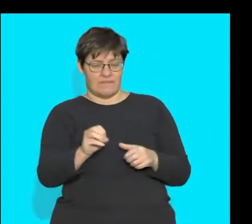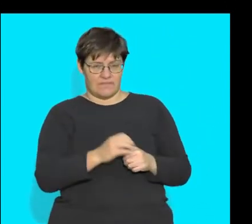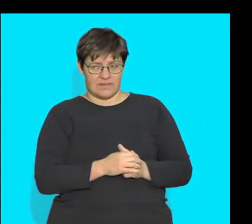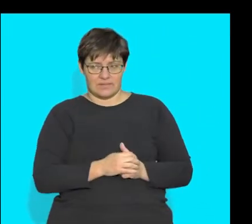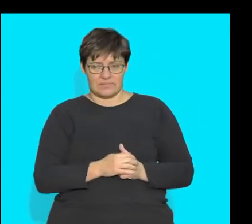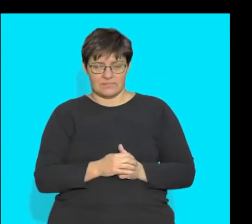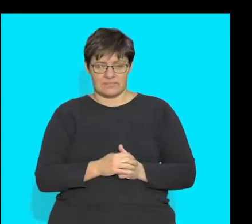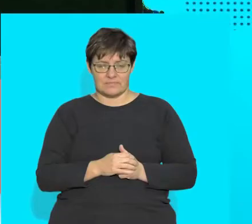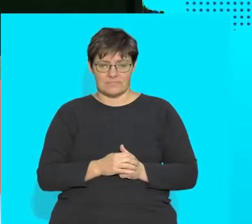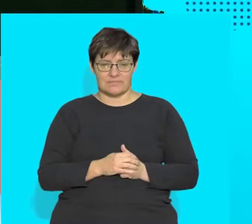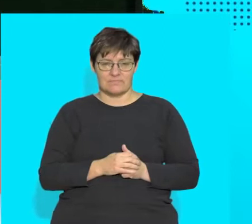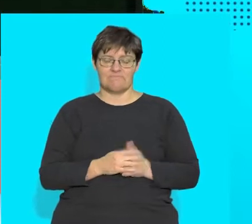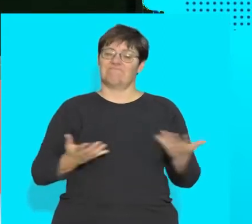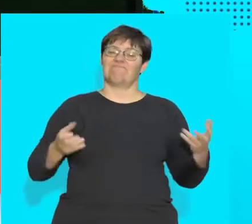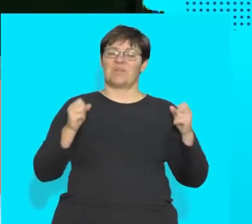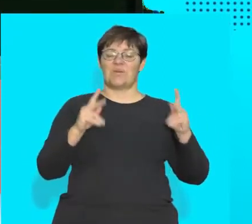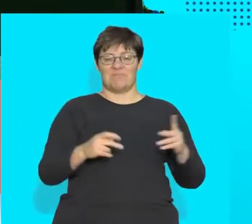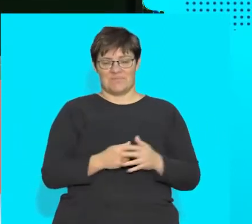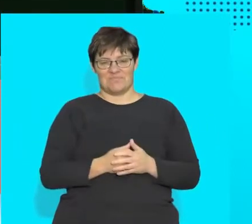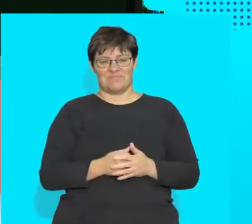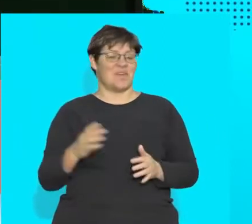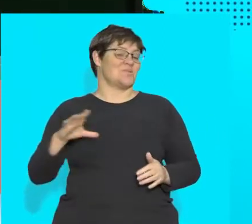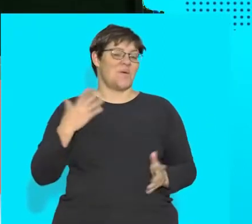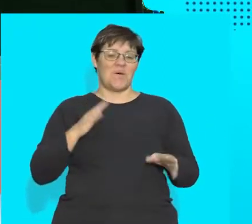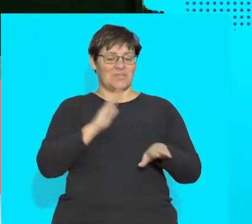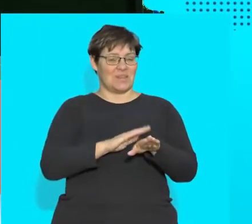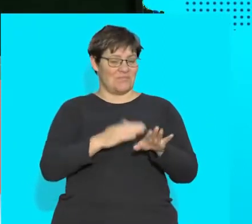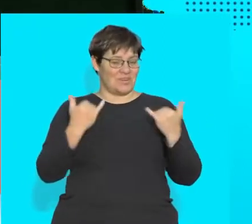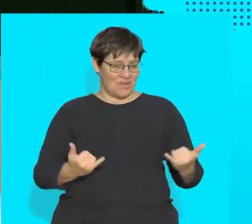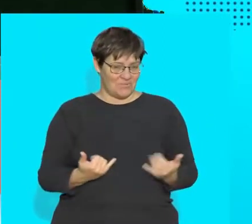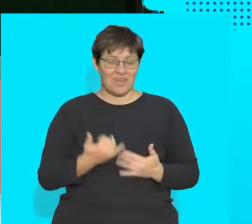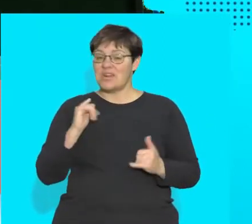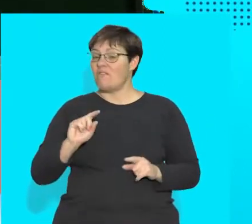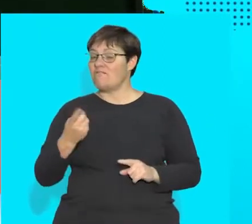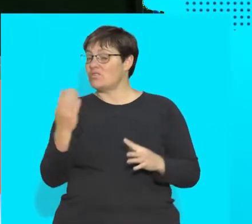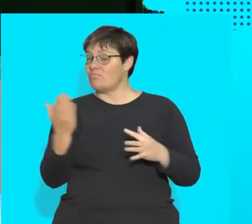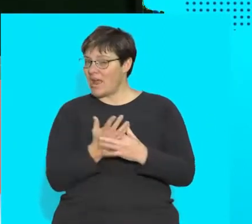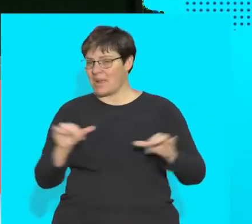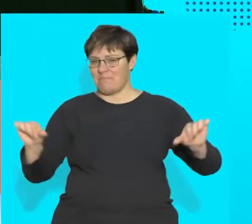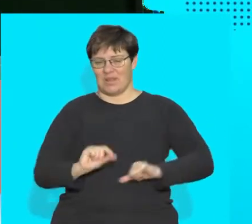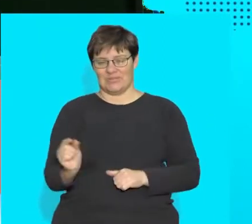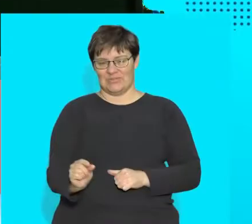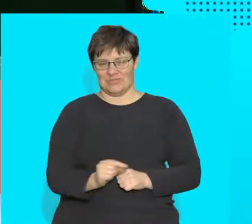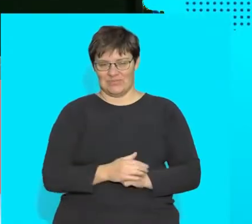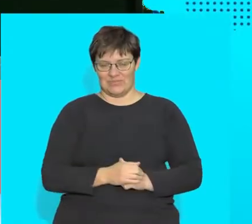control over that. Okay guys, I'm afraid that's all we have time for now. We're going to have a quick break and we'll be right